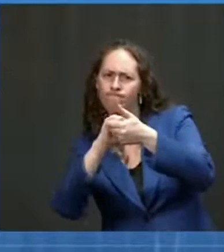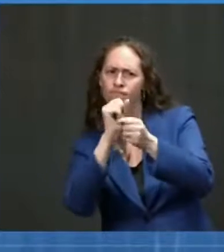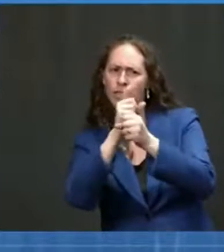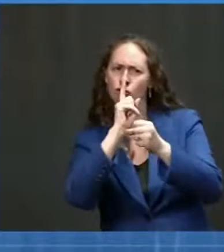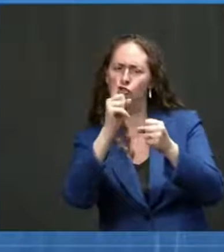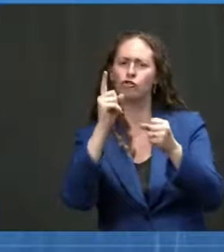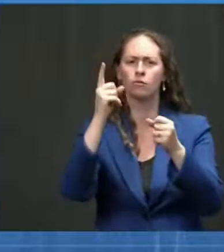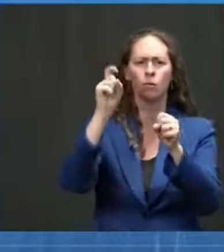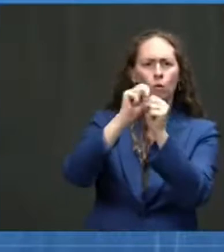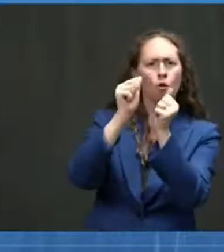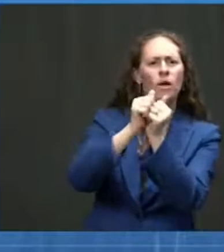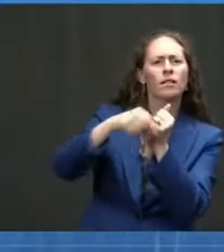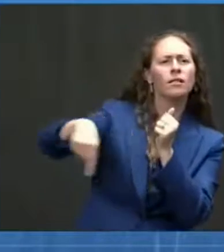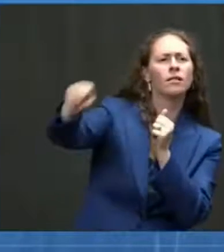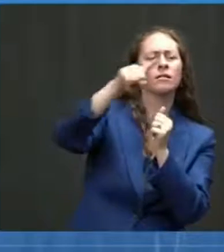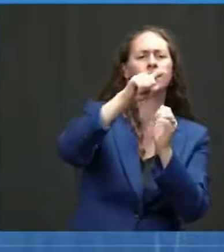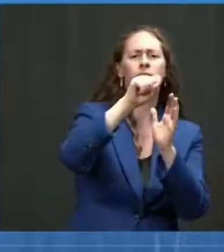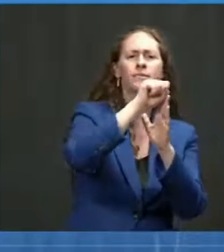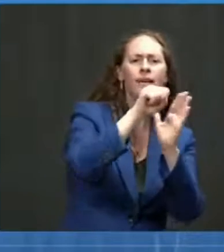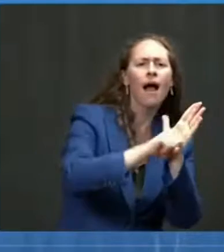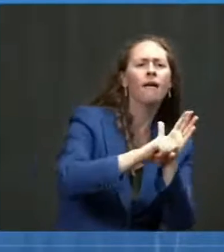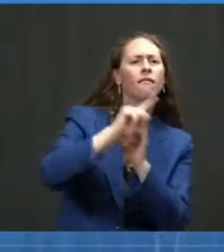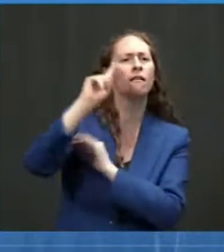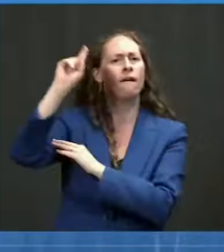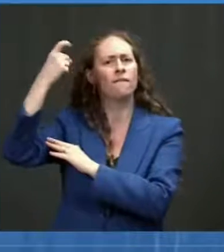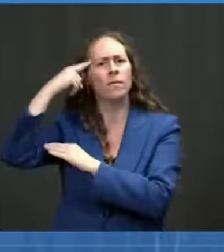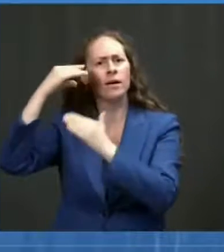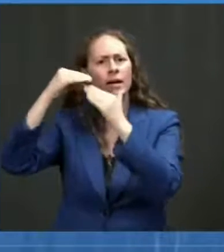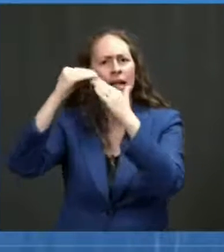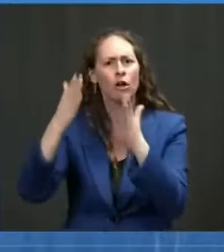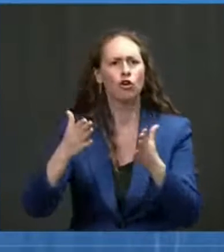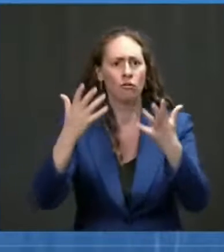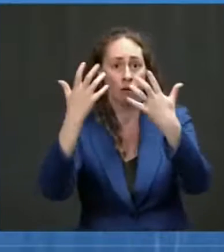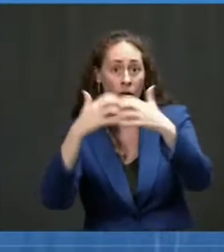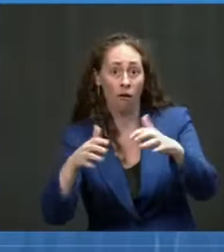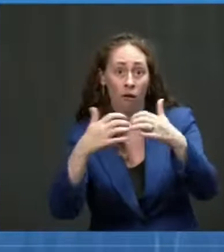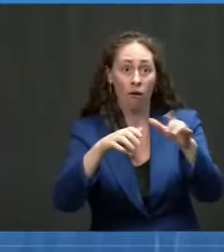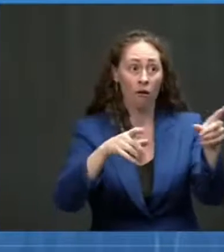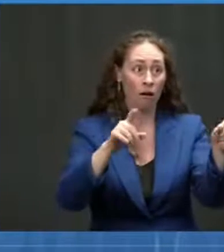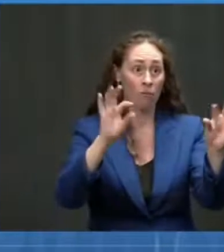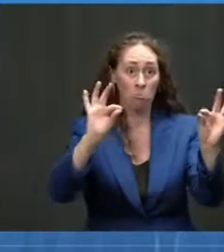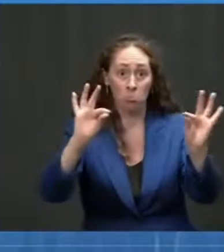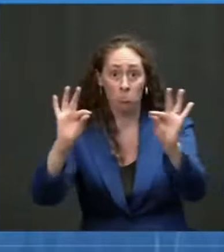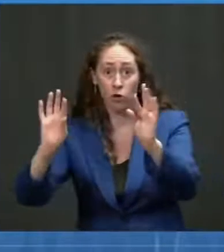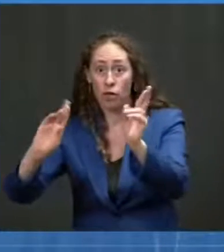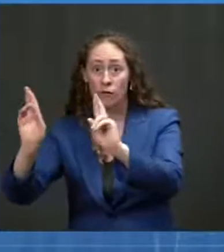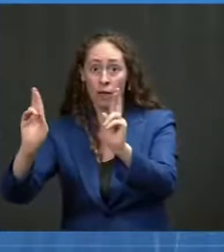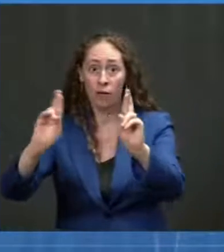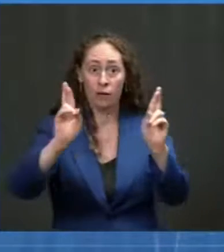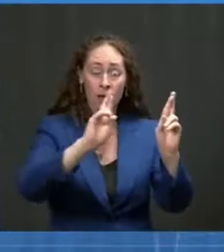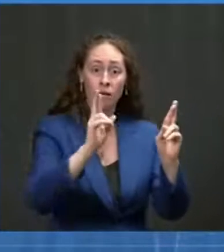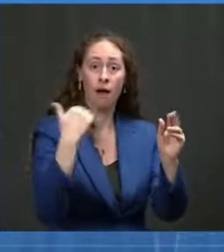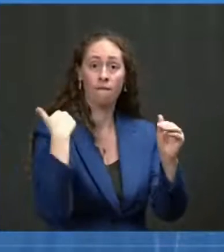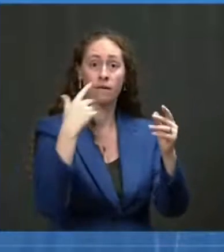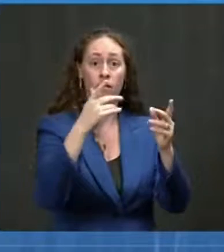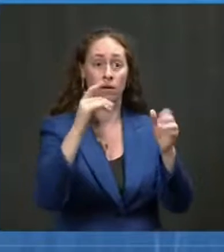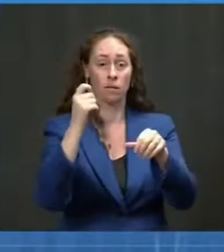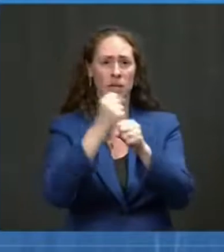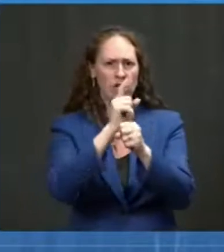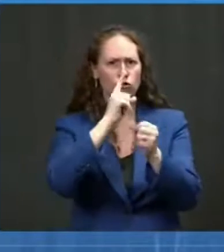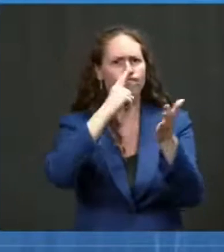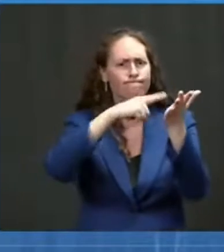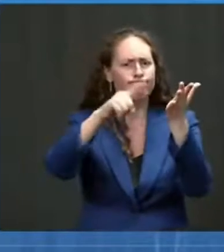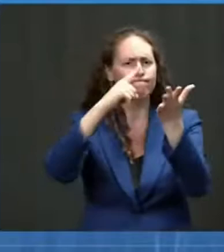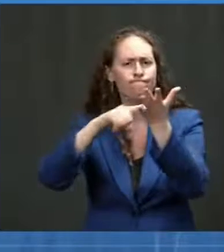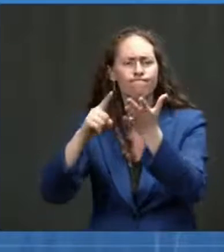state officials to make sure that we have the number of places for people to get vaccinated in a